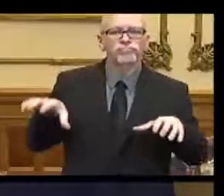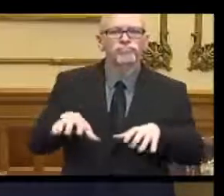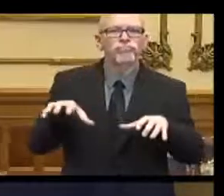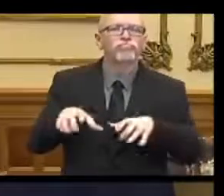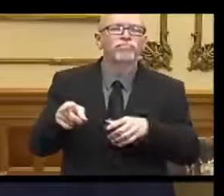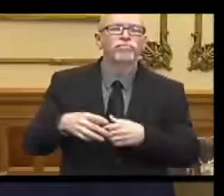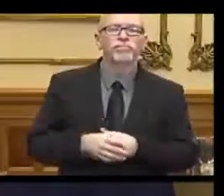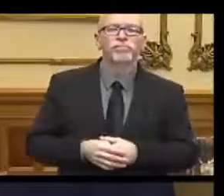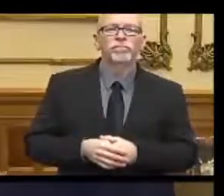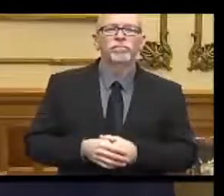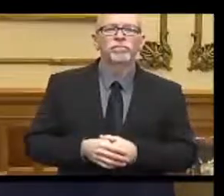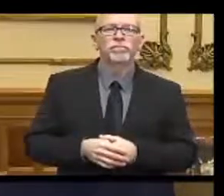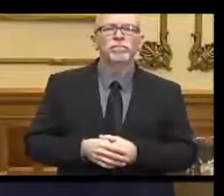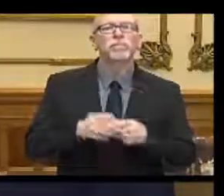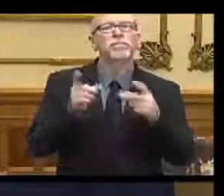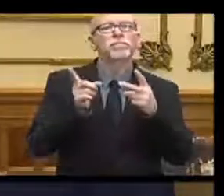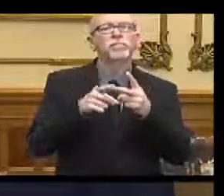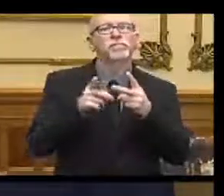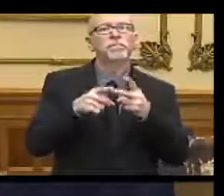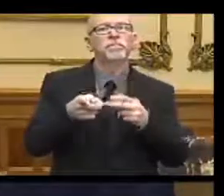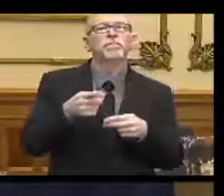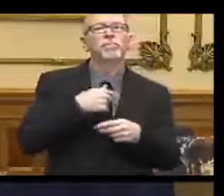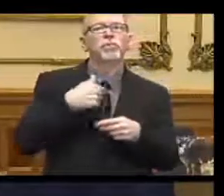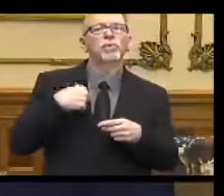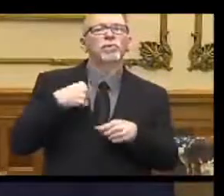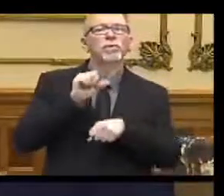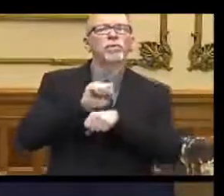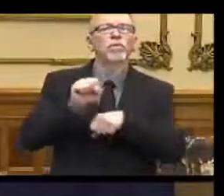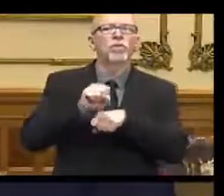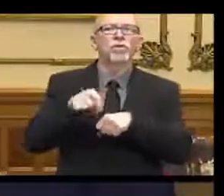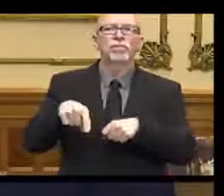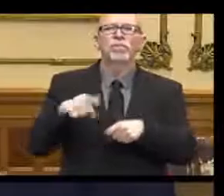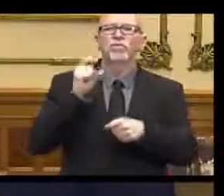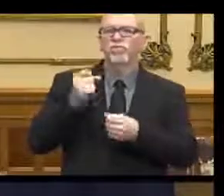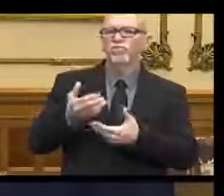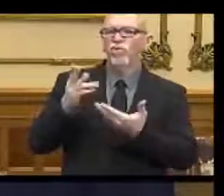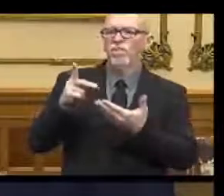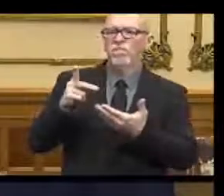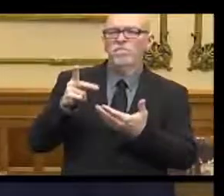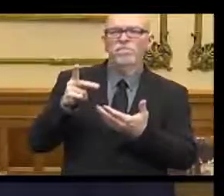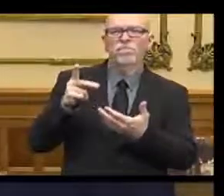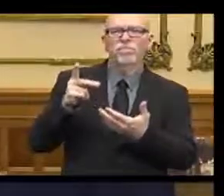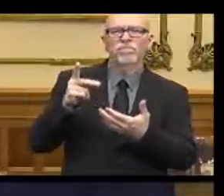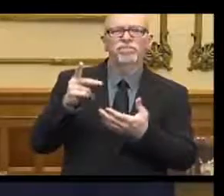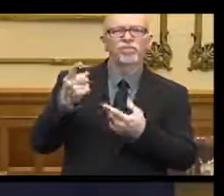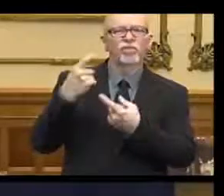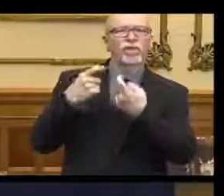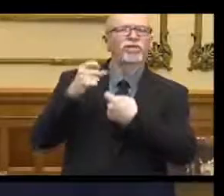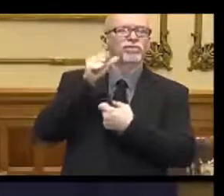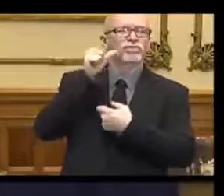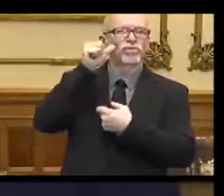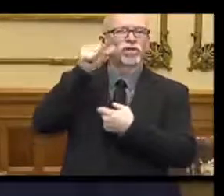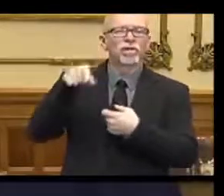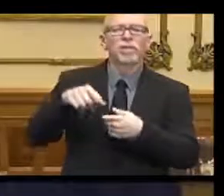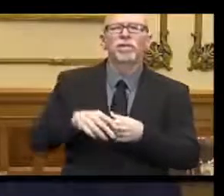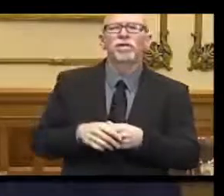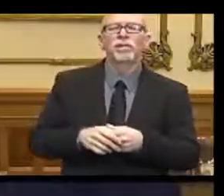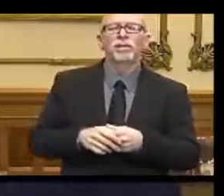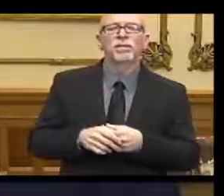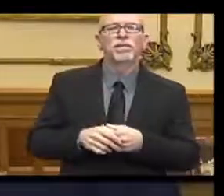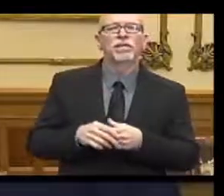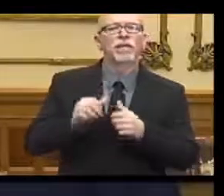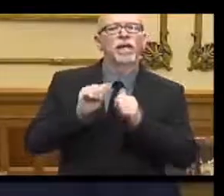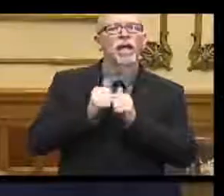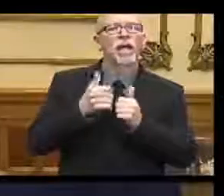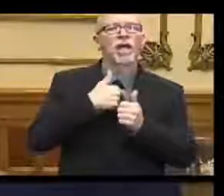park. Secondly, we have worked, this was brought up in the Q&A yesterday, how